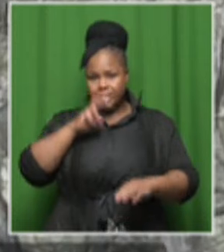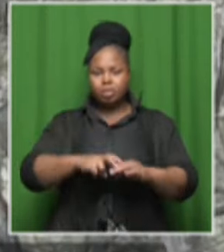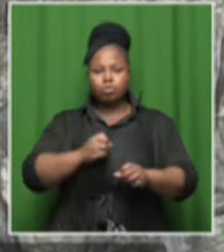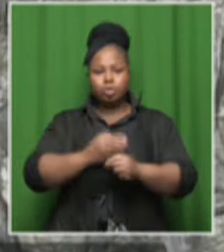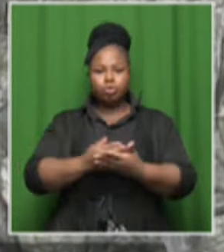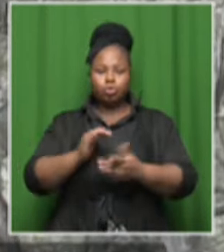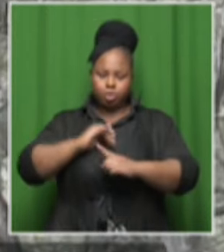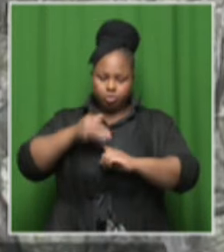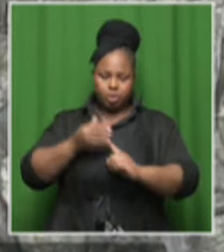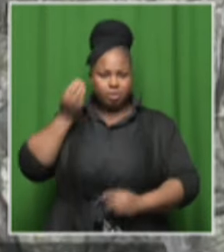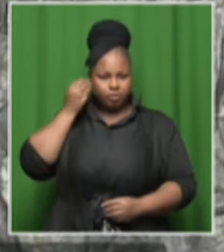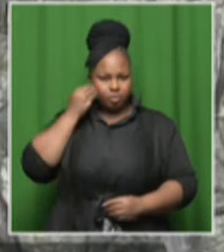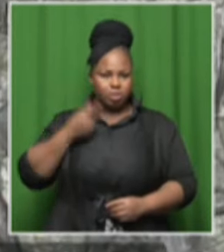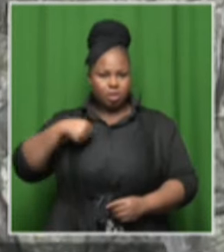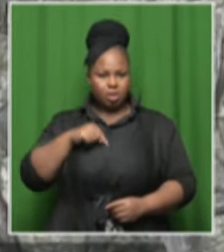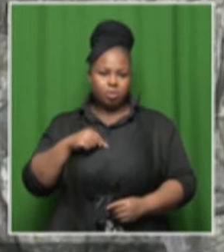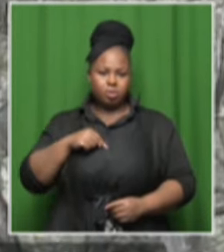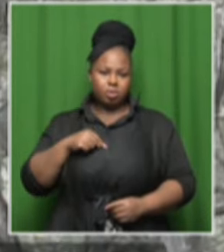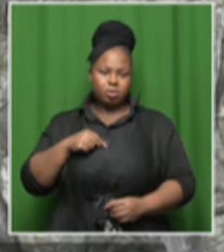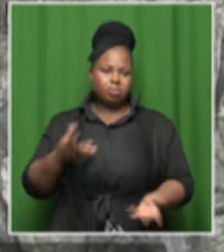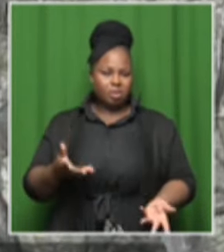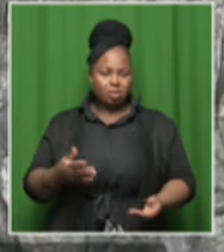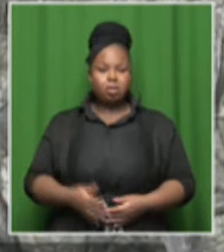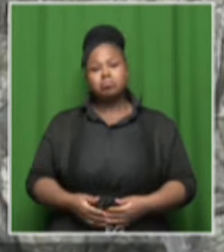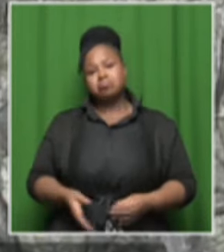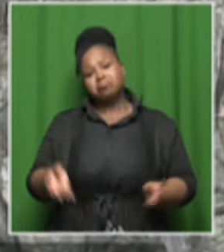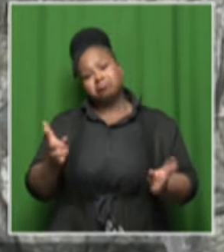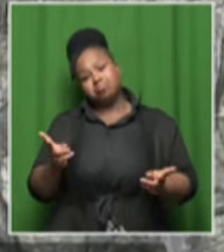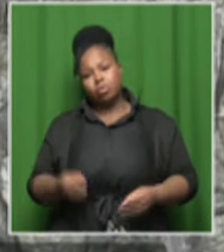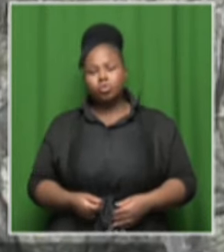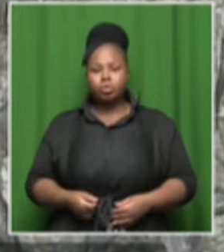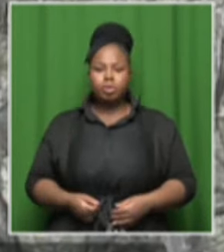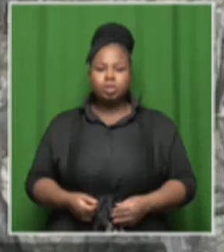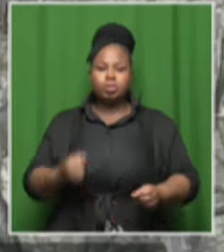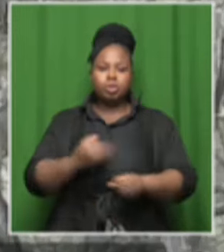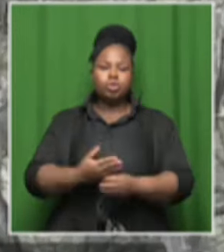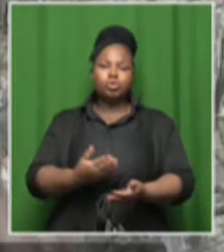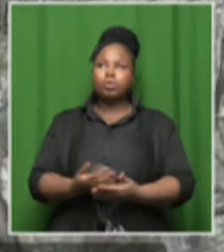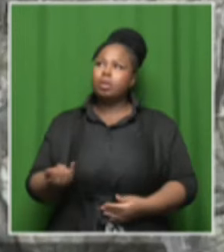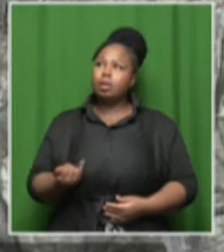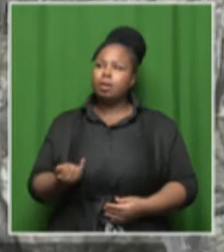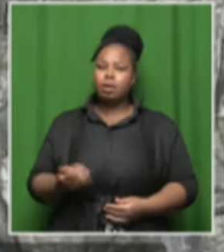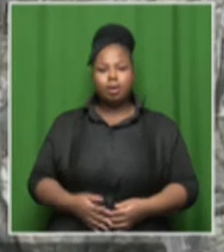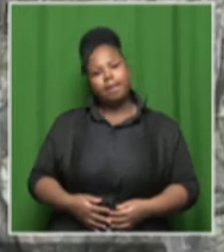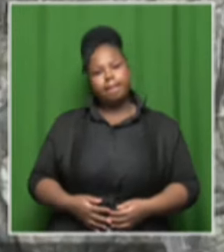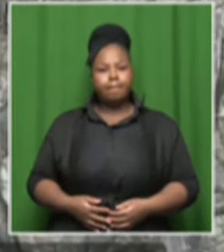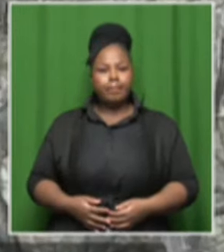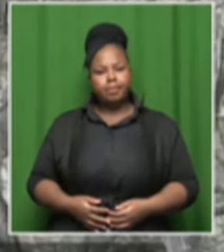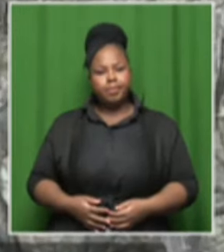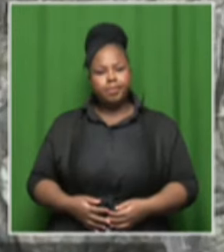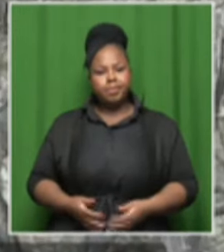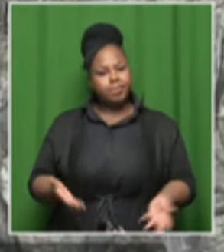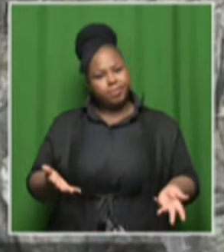our data, how we think about securing our data. In many cases, locking your front door is sort of, it's obvious